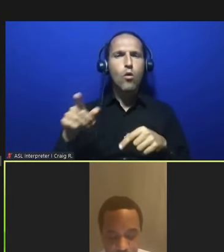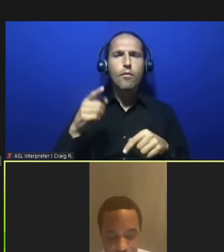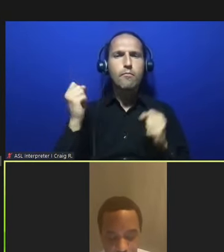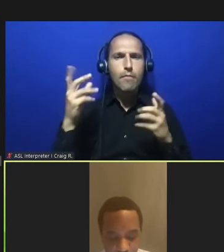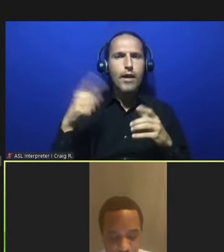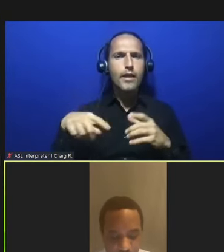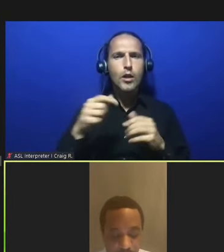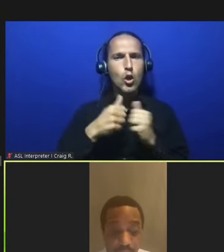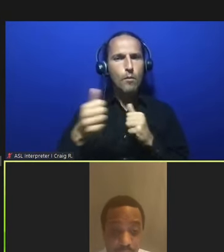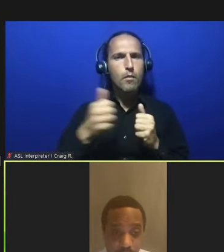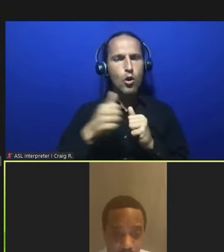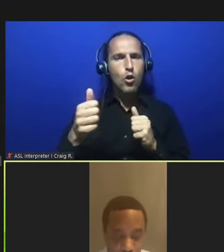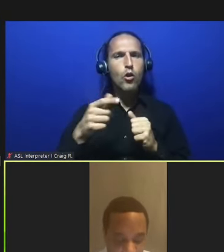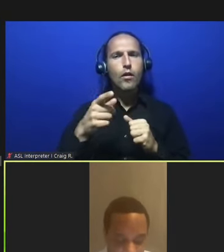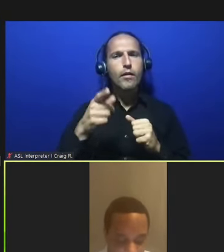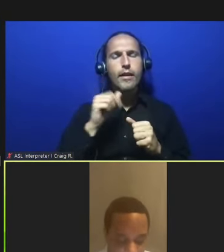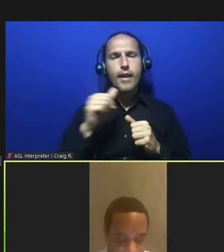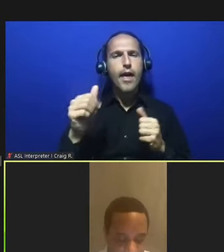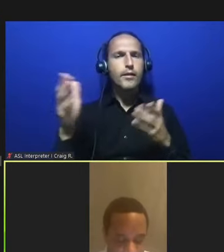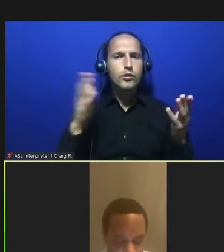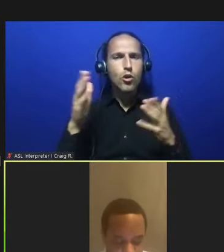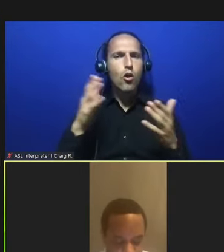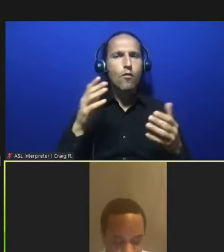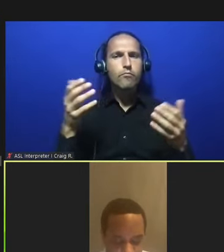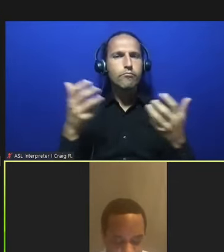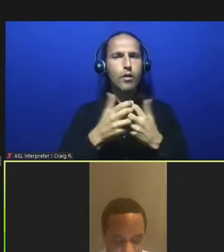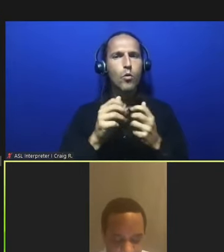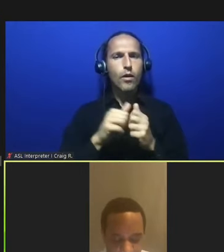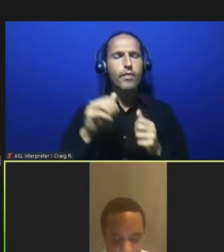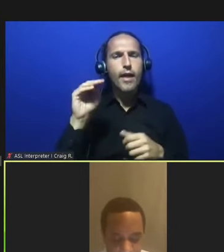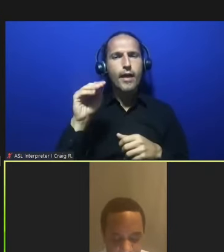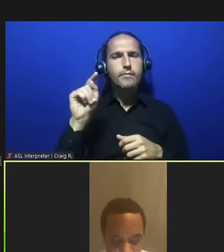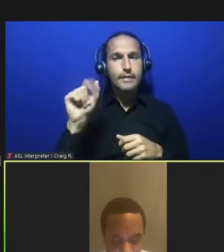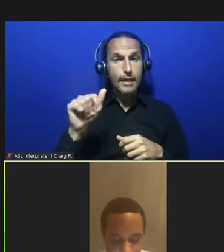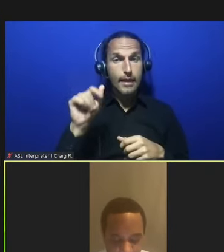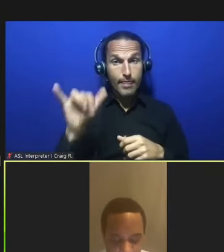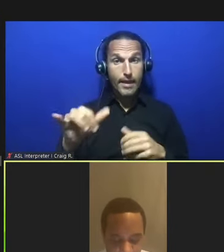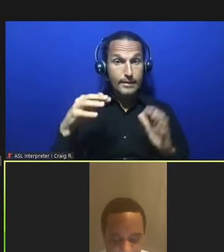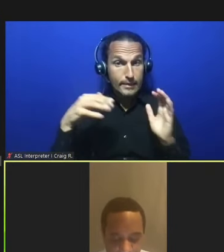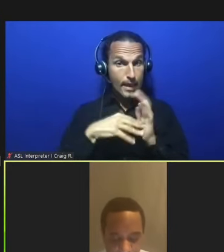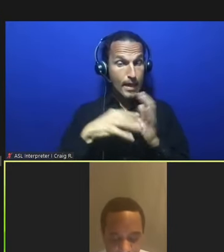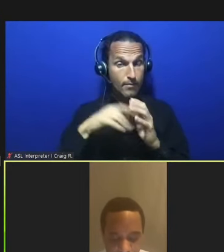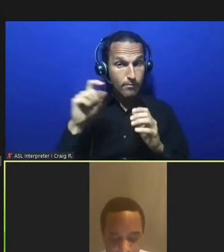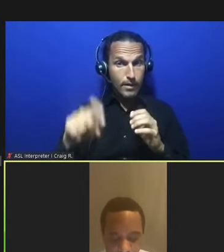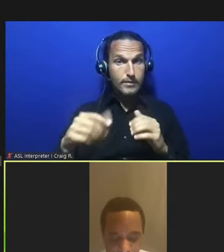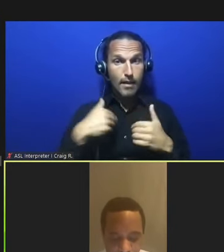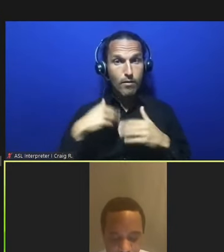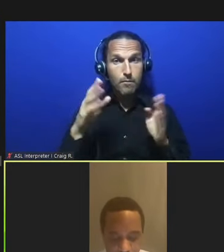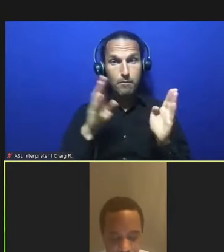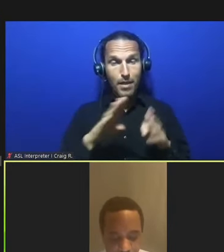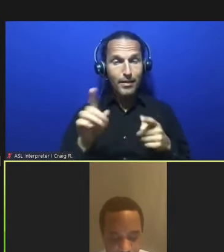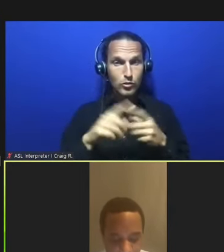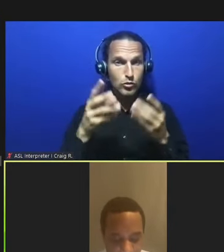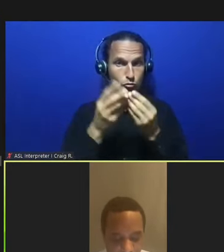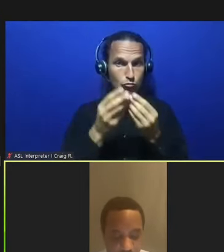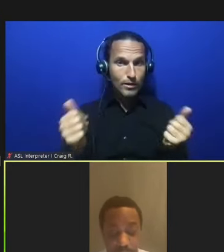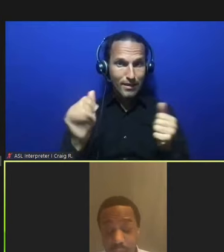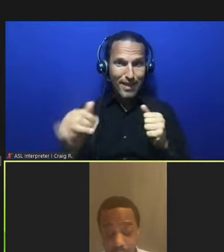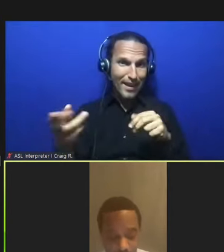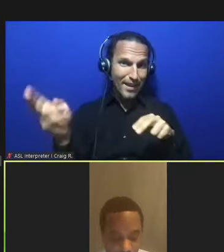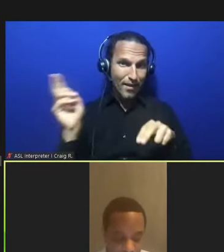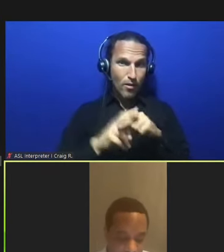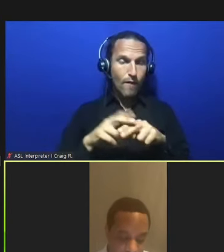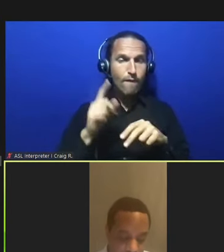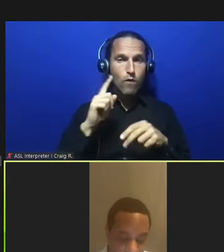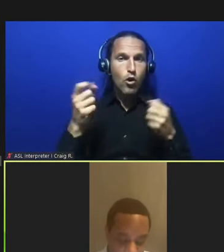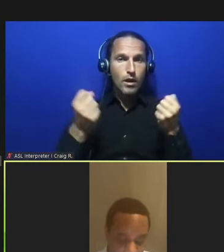who have historically been underserved by the MTA. Finally, a said study must include a mitigation plan to address the potential increase in